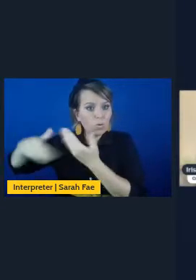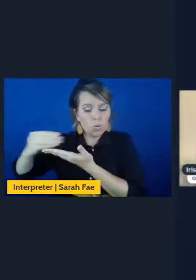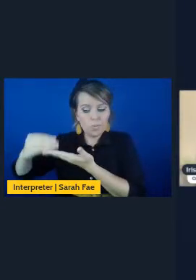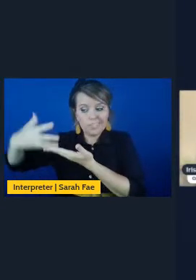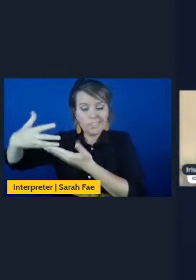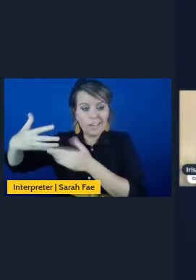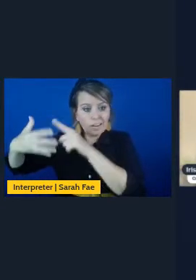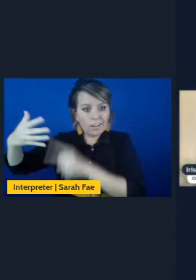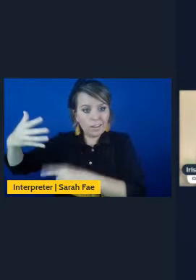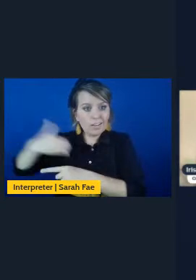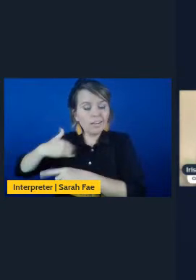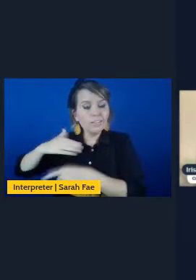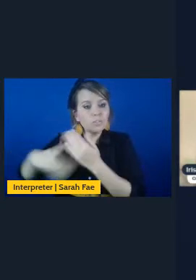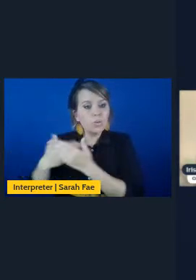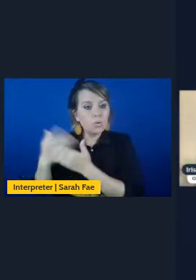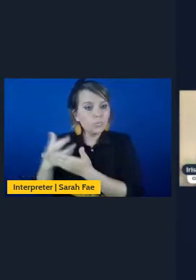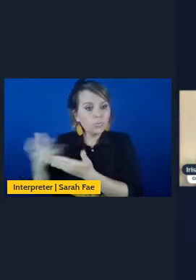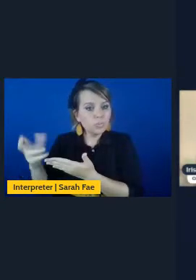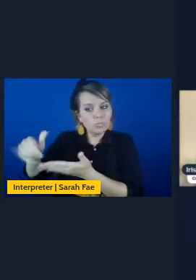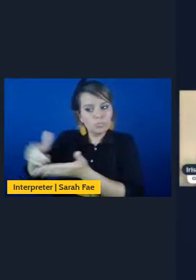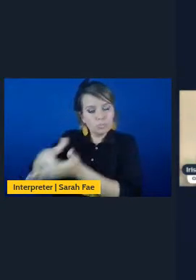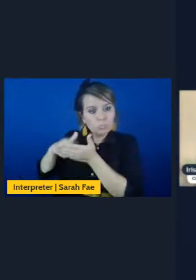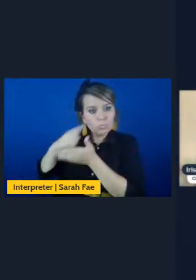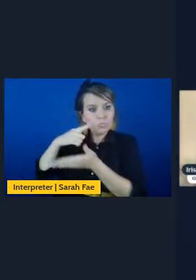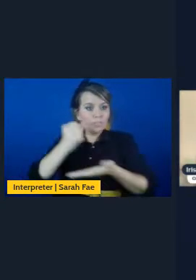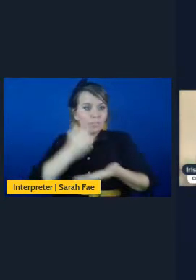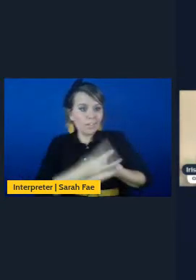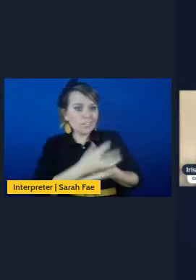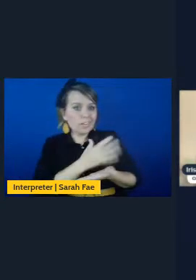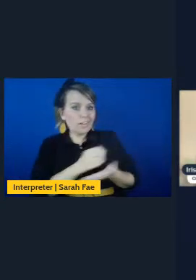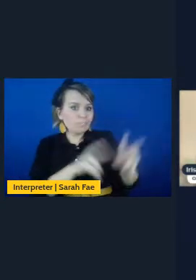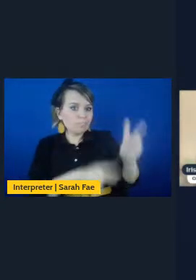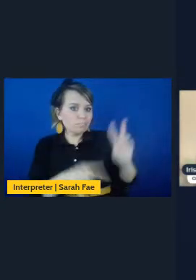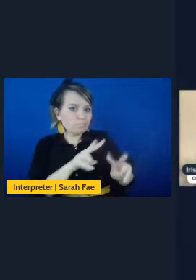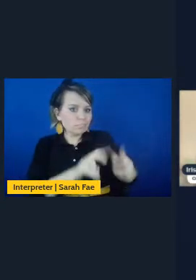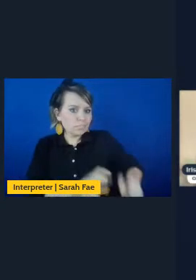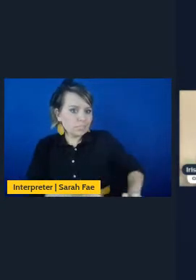resources which are required to validate and assess our application.